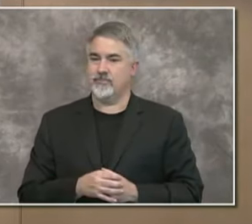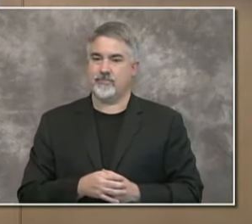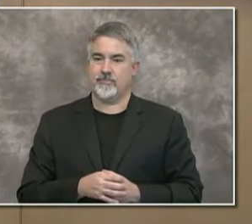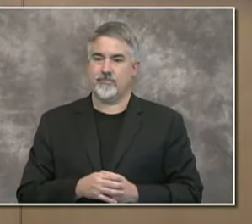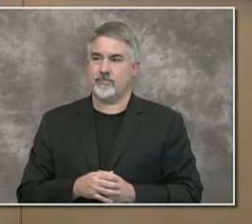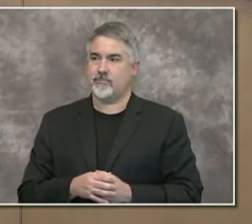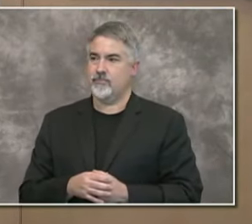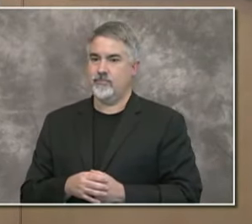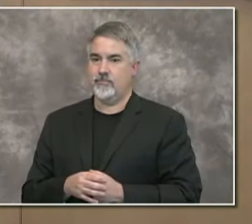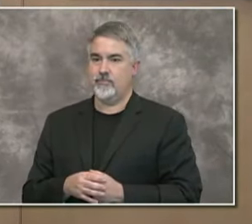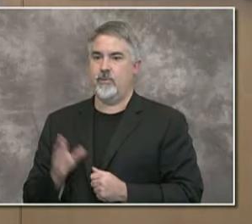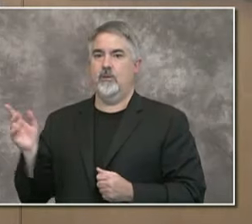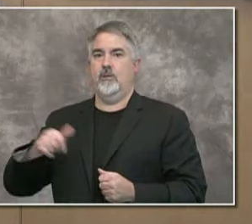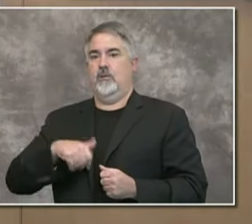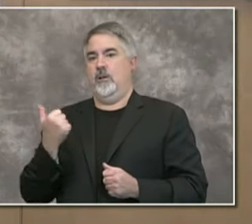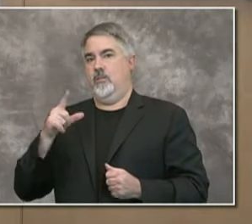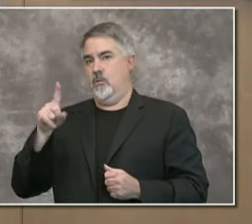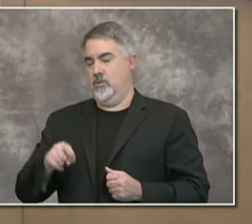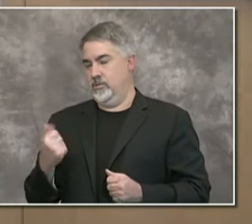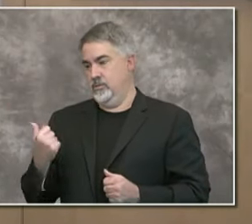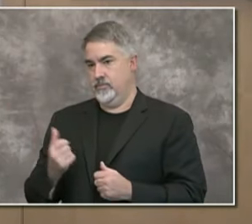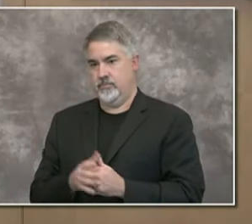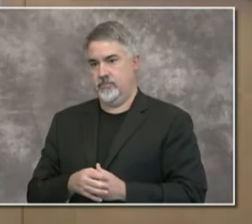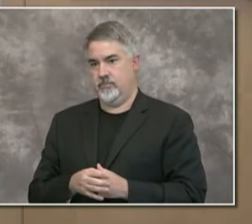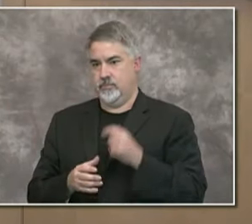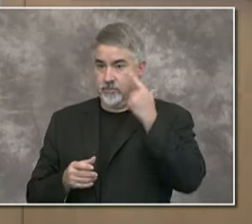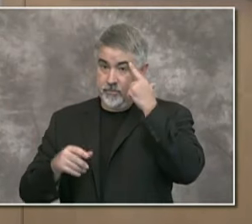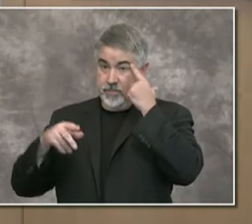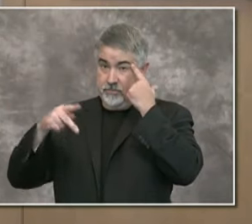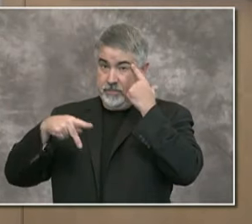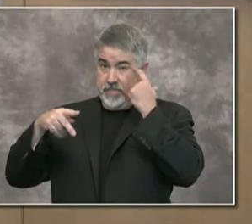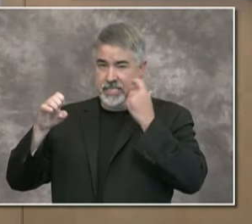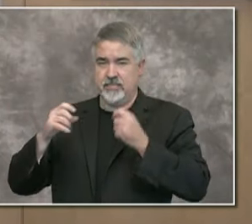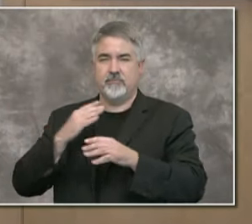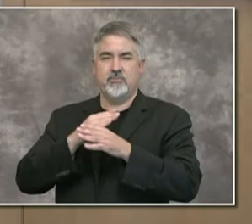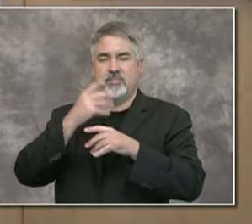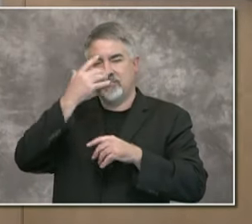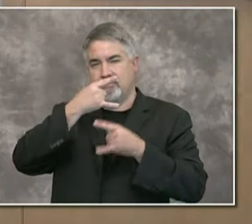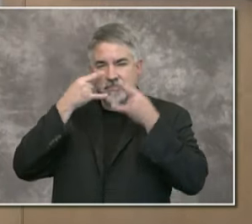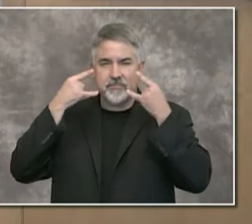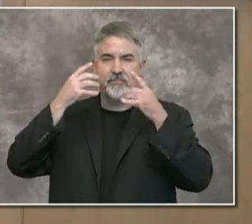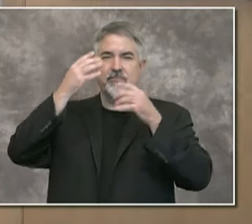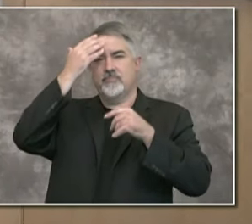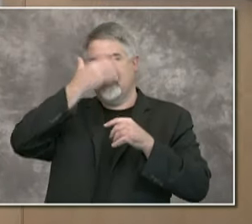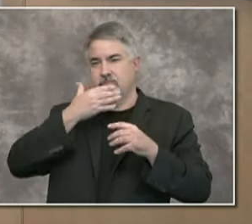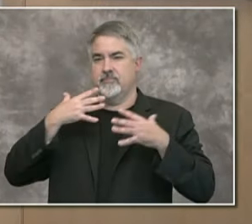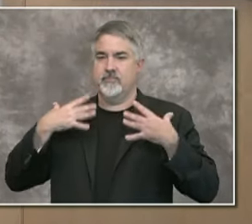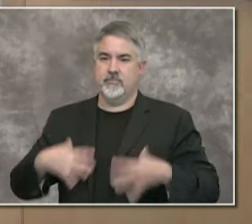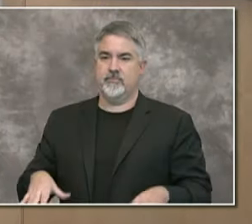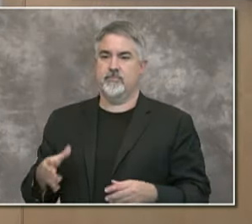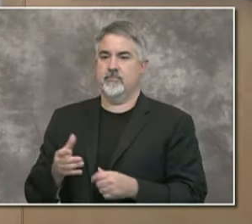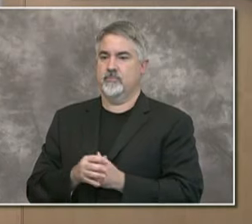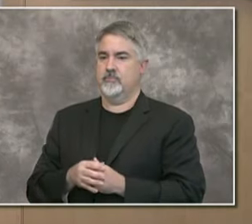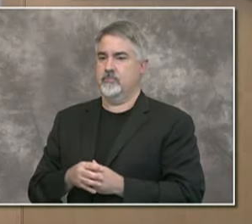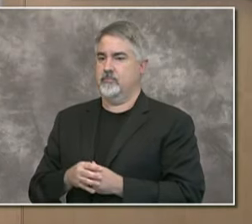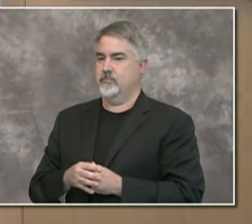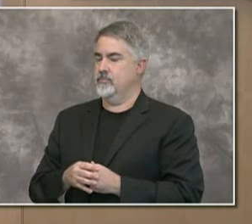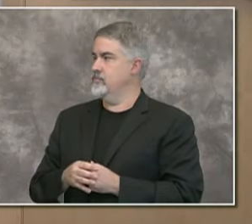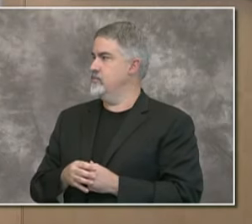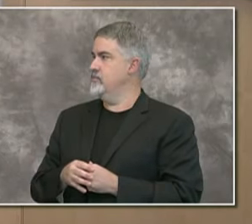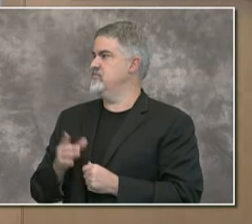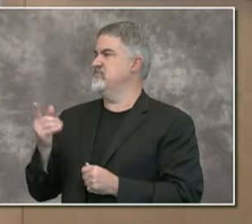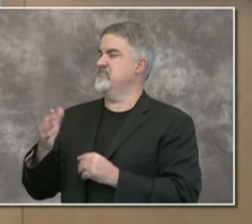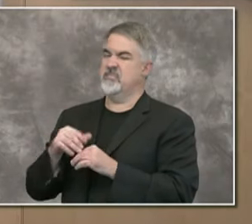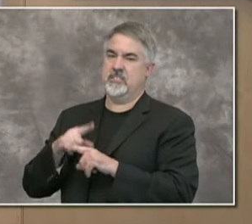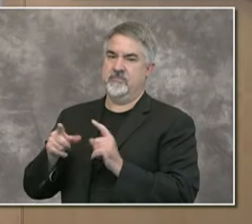This next question is about personal protective equipment, and Rob Sills will answer that question. This question is from